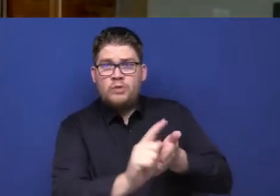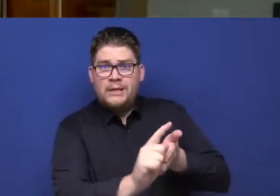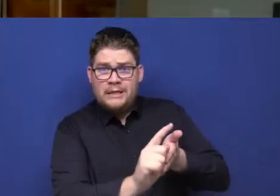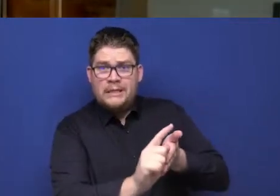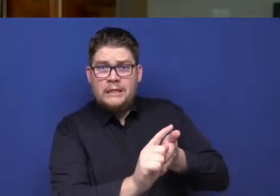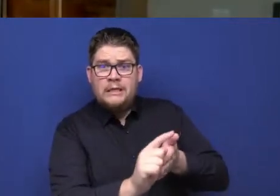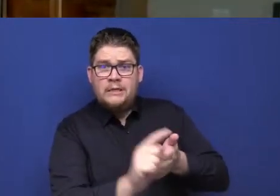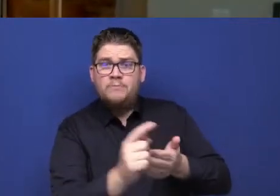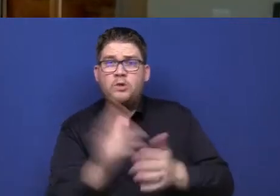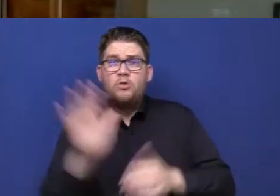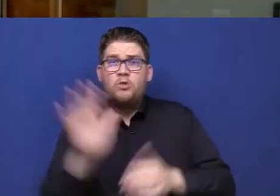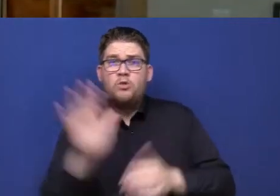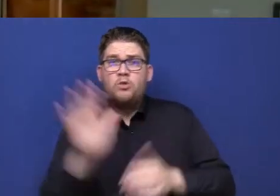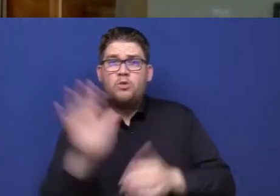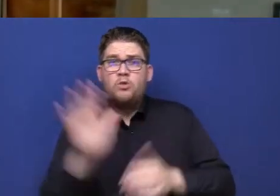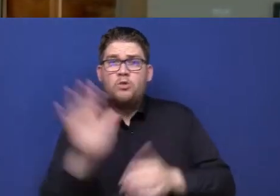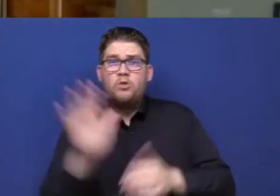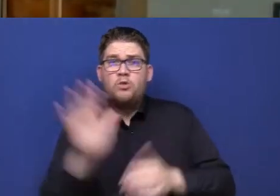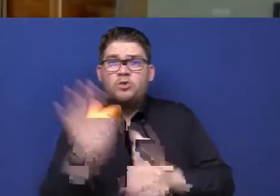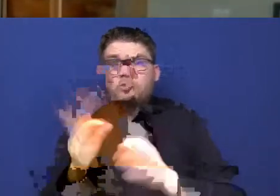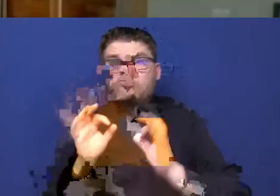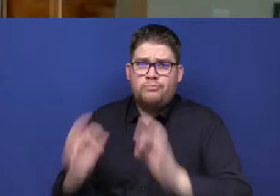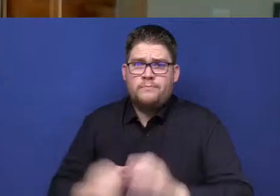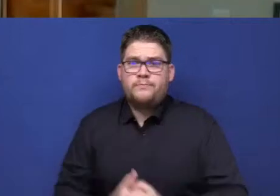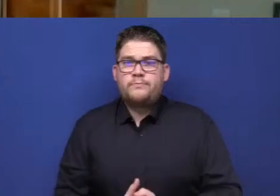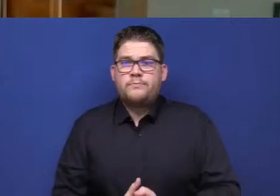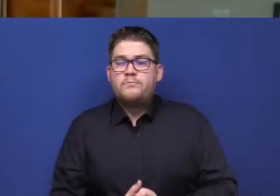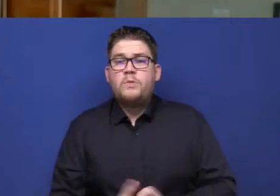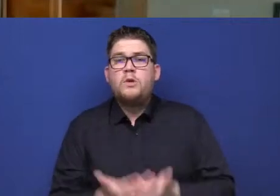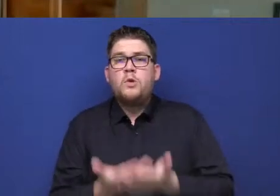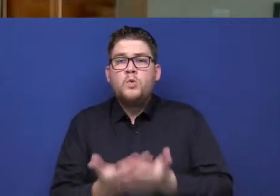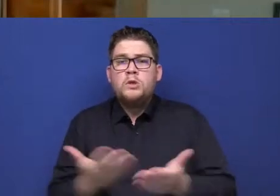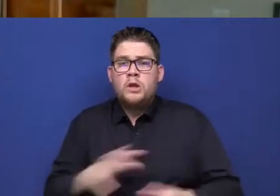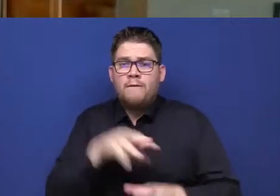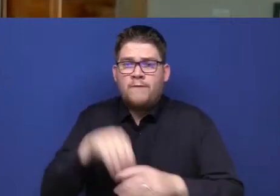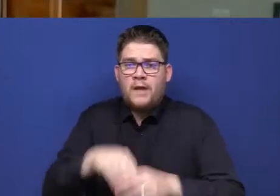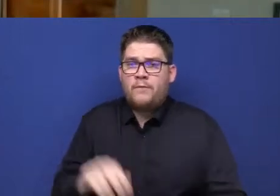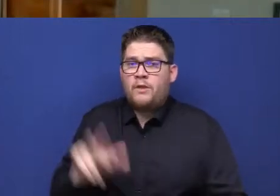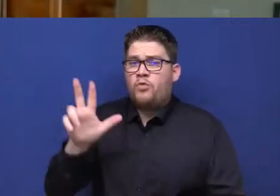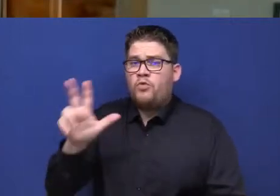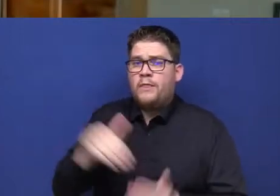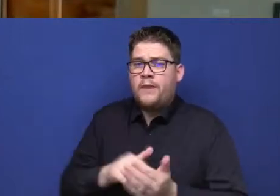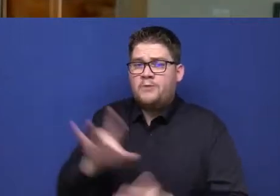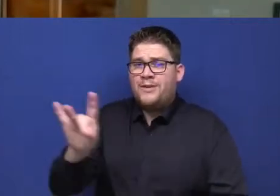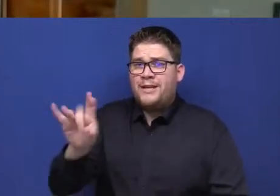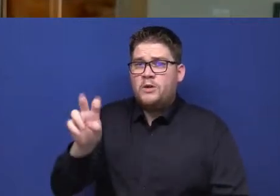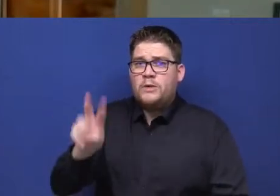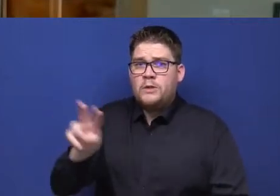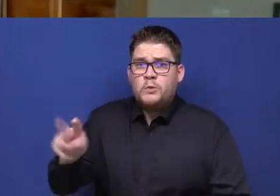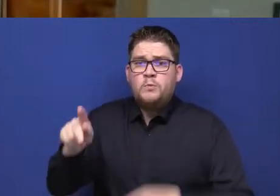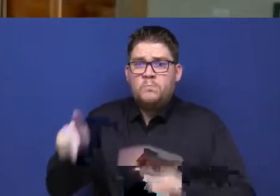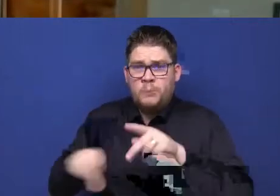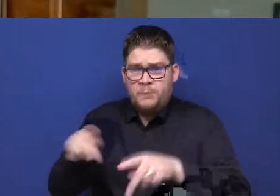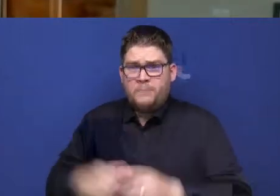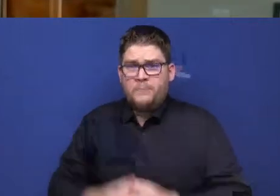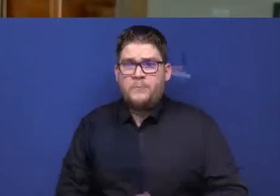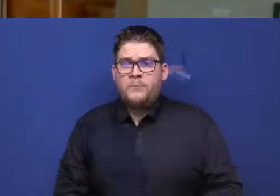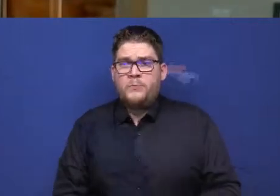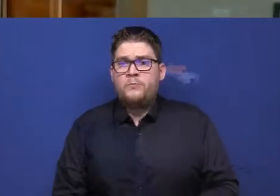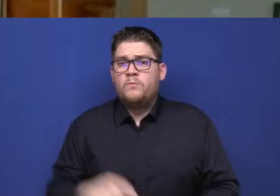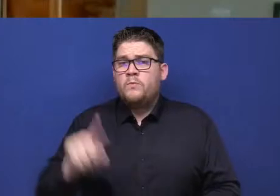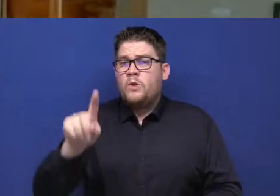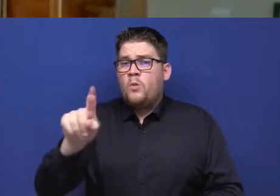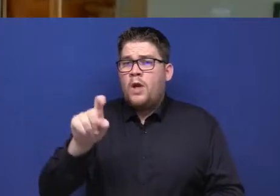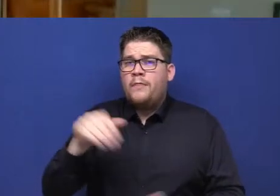1,250 contractors are currently working. We have 520 out-of-province resources, which includes 240 military.